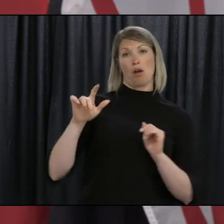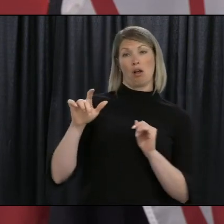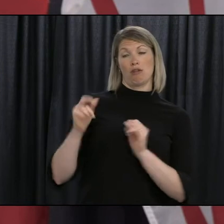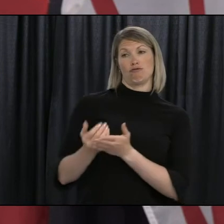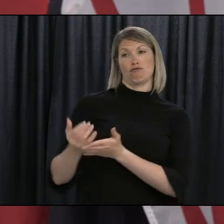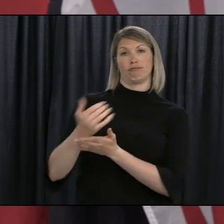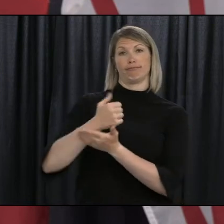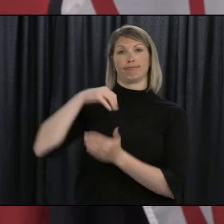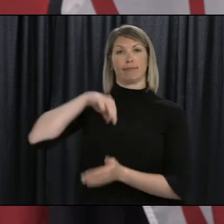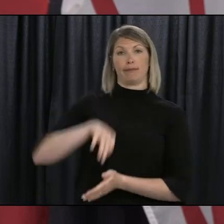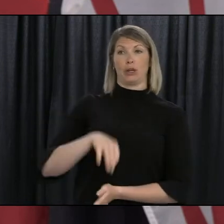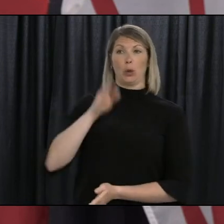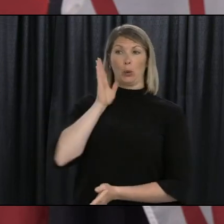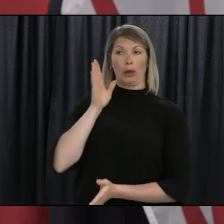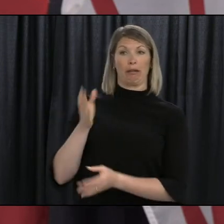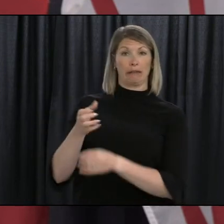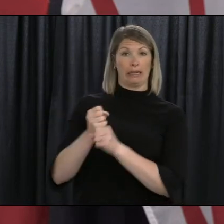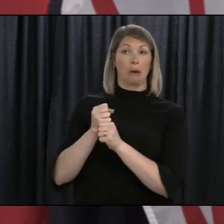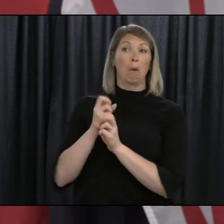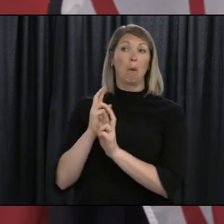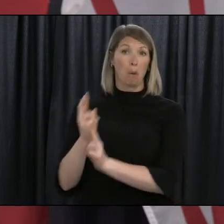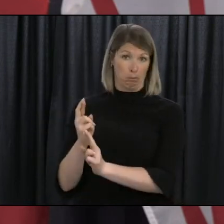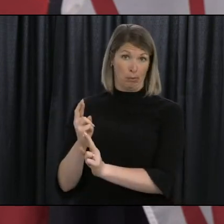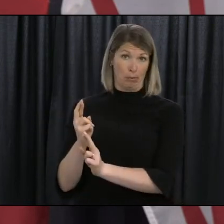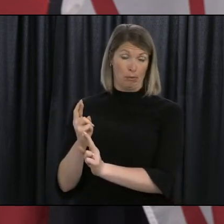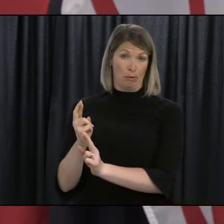disappear for the current fiscal year.